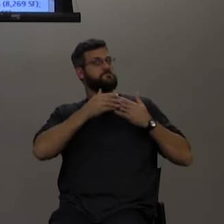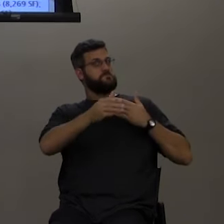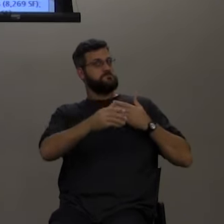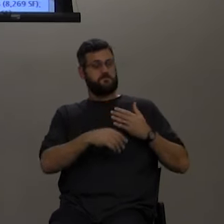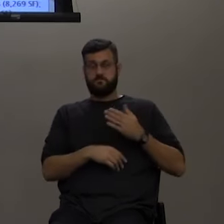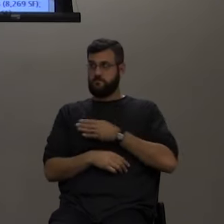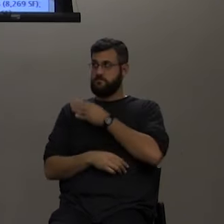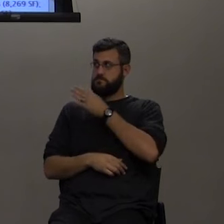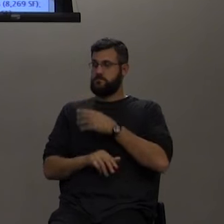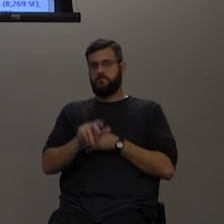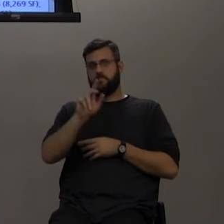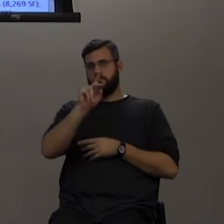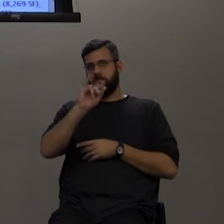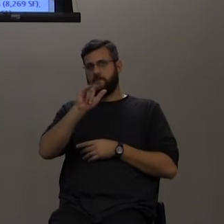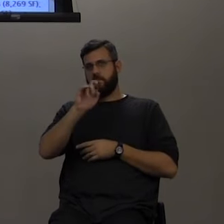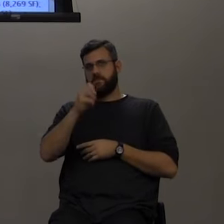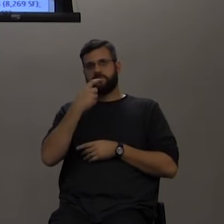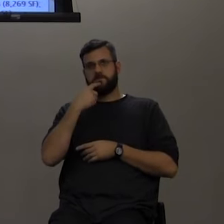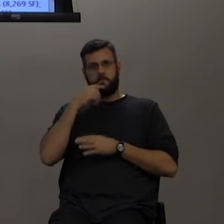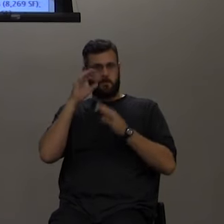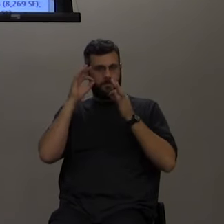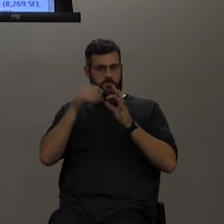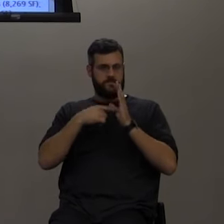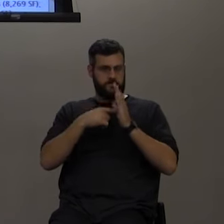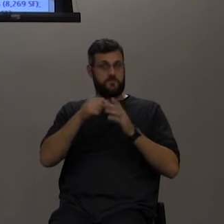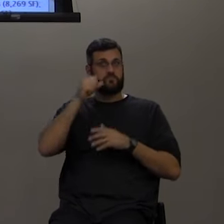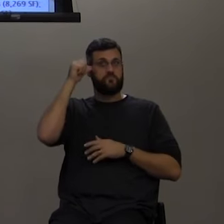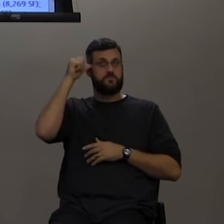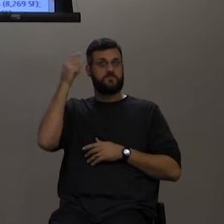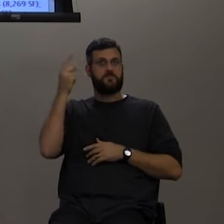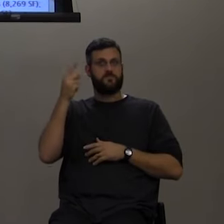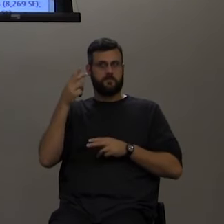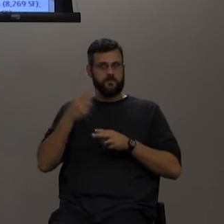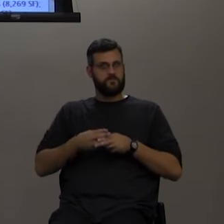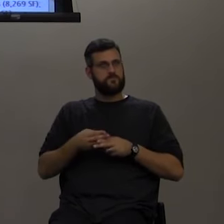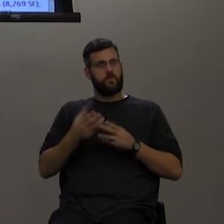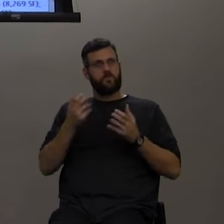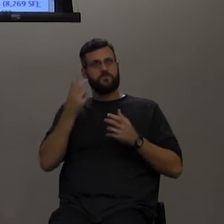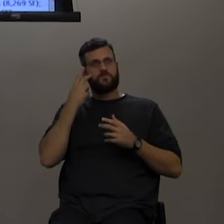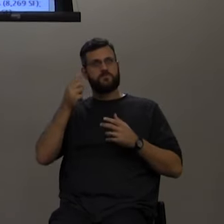perfect example. It was mentioned to us yesterday, the desire to see a men's clothier.